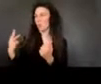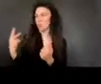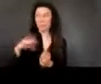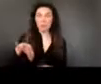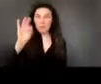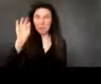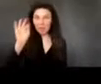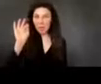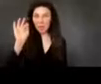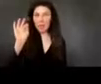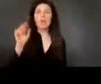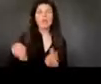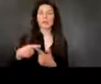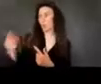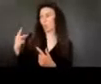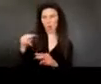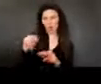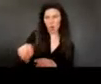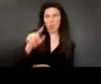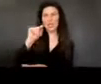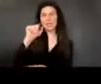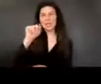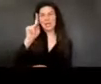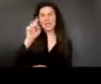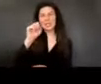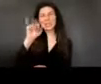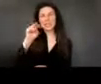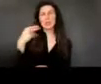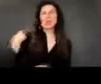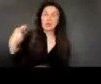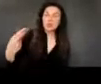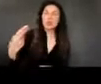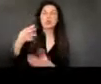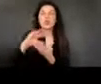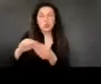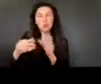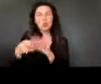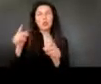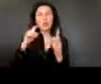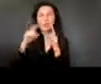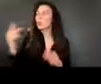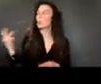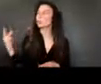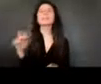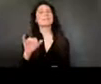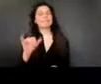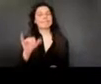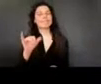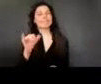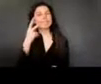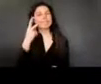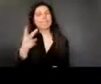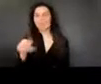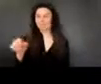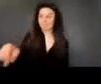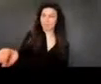when we look at Taksim, the history, the narratives, blah, blah, we have seen that it actually has almost